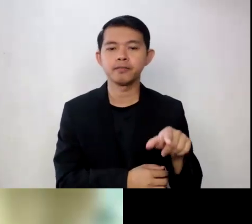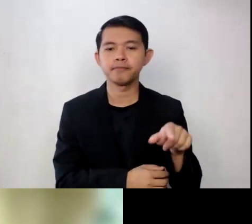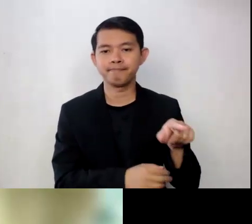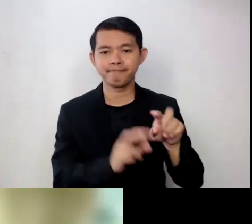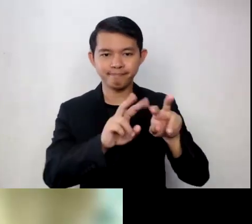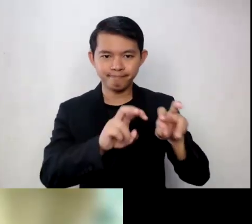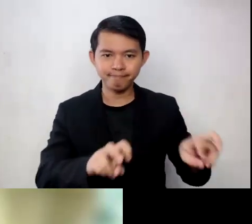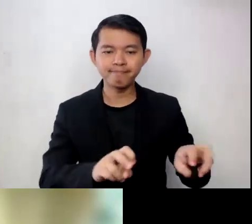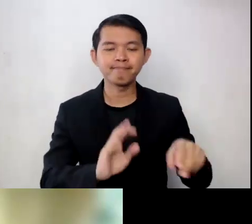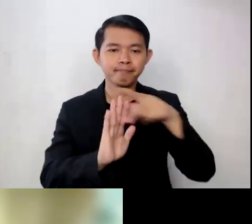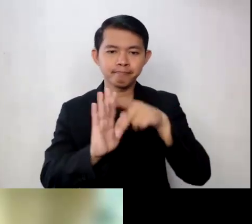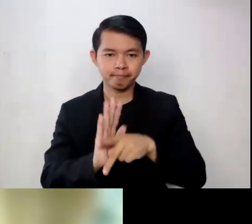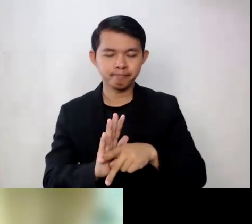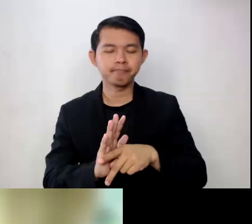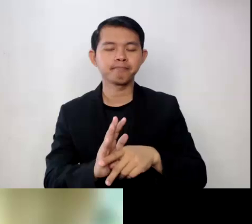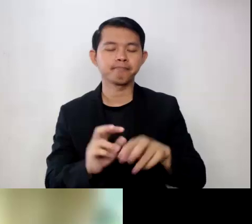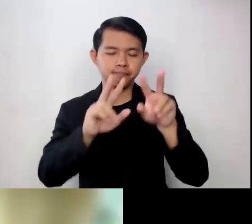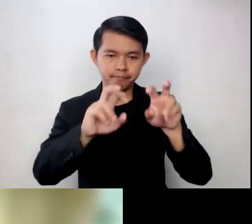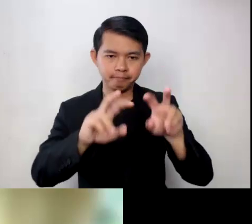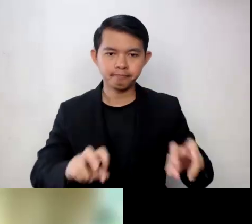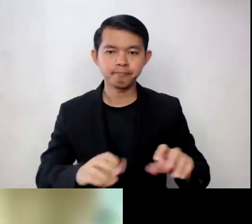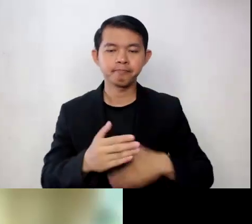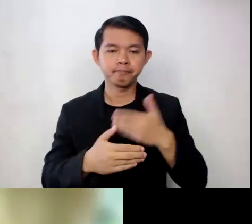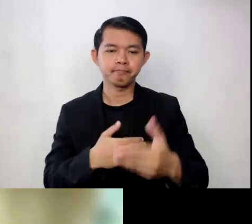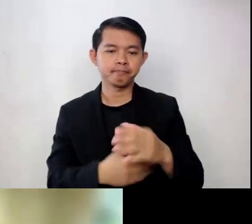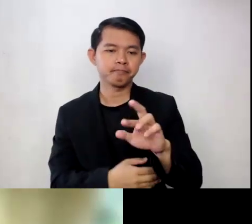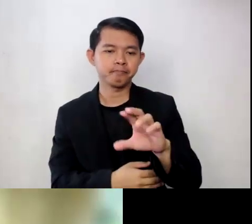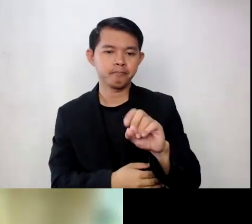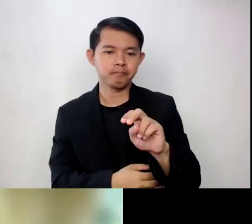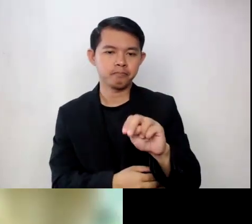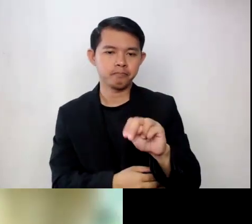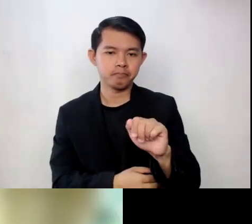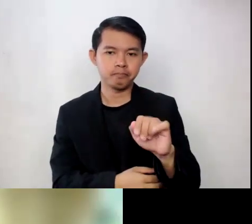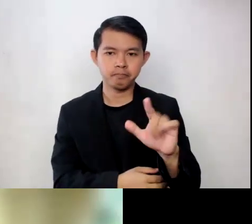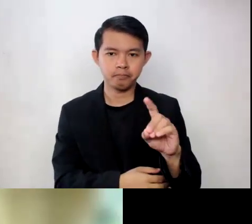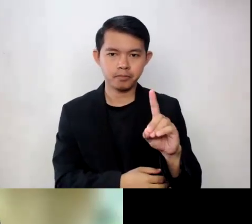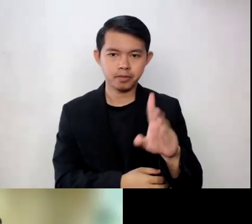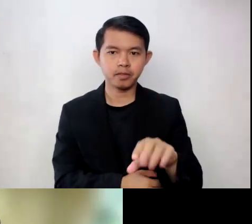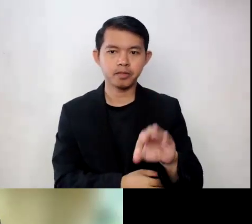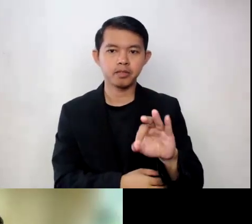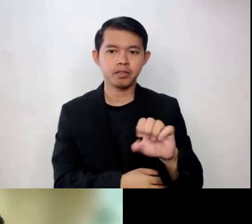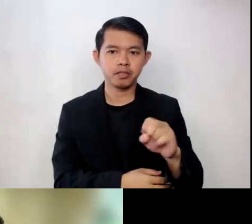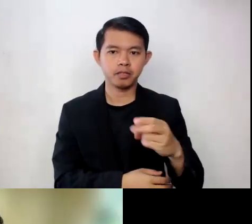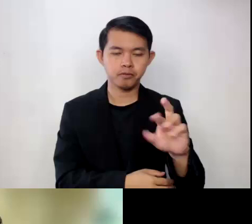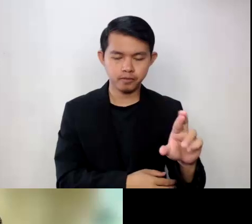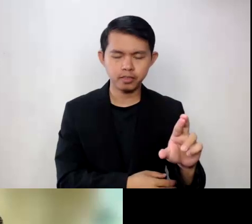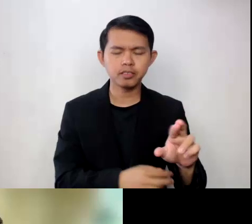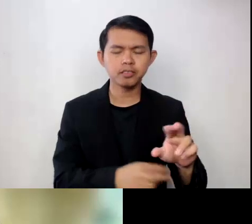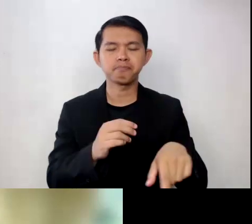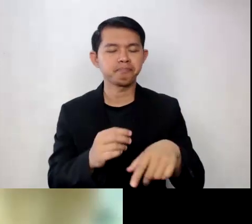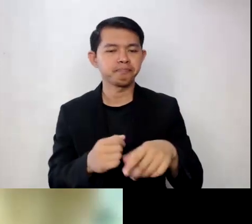component analysis. Then you have Ronald Fisher, F-test, exact test, yun yung mga common sa